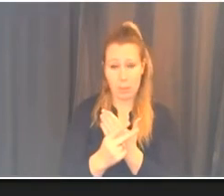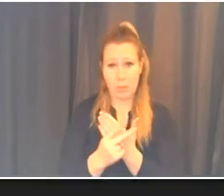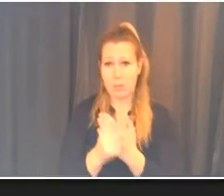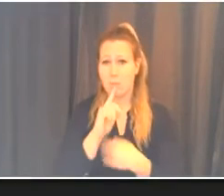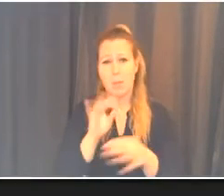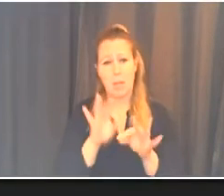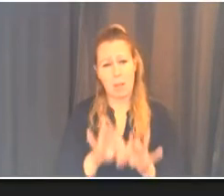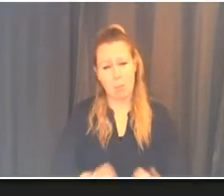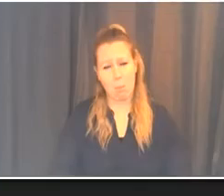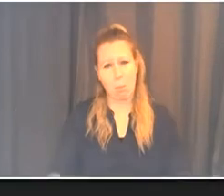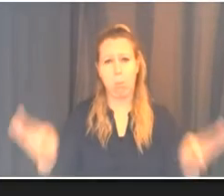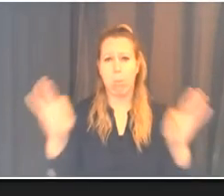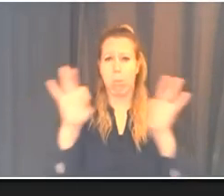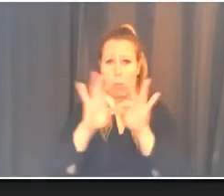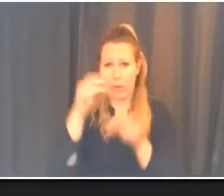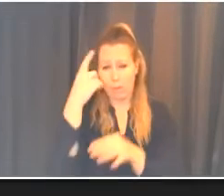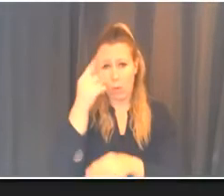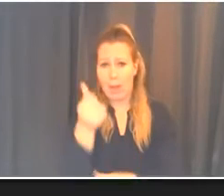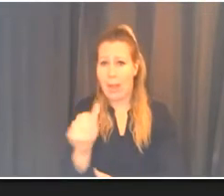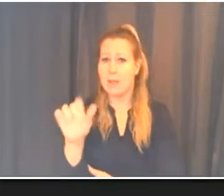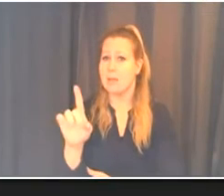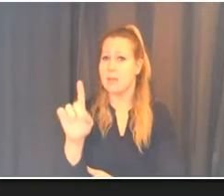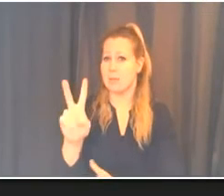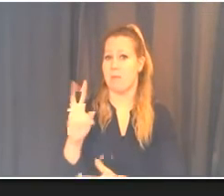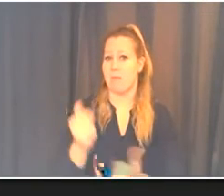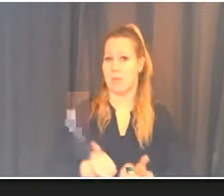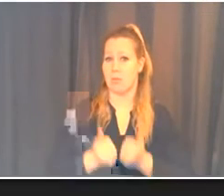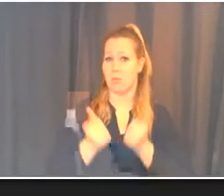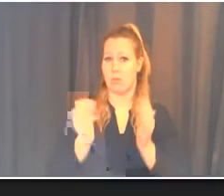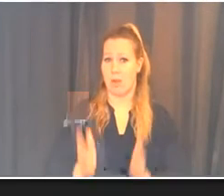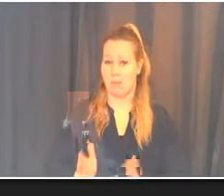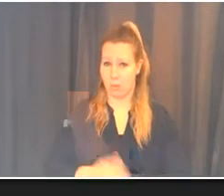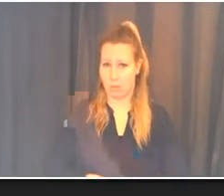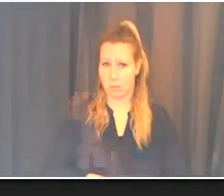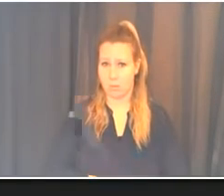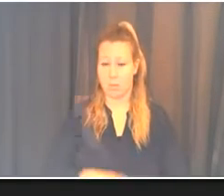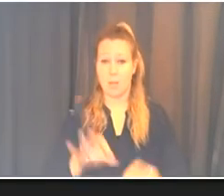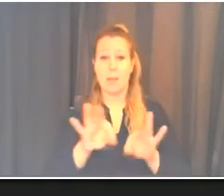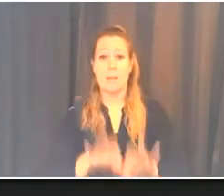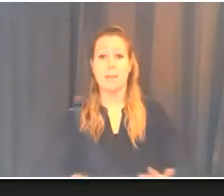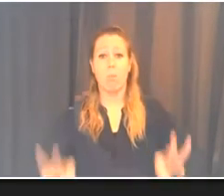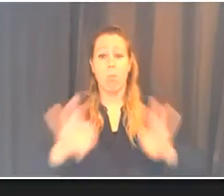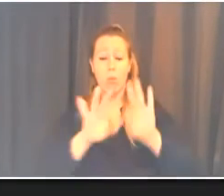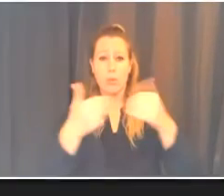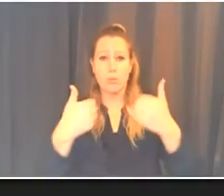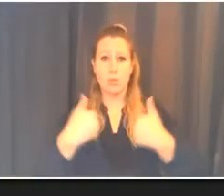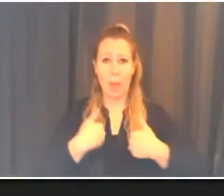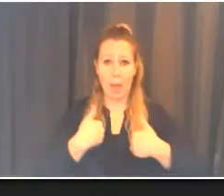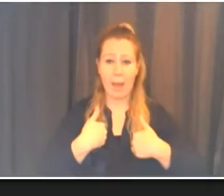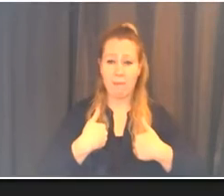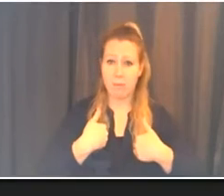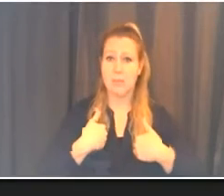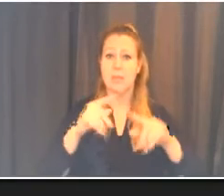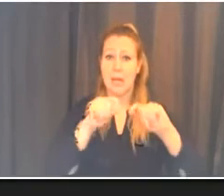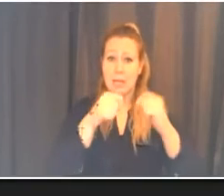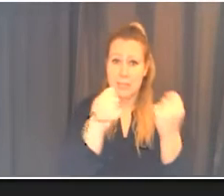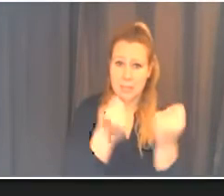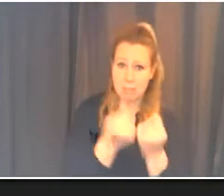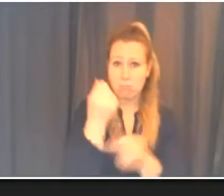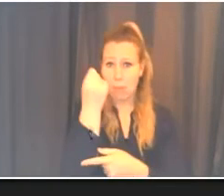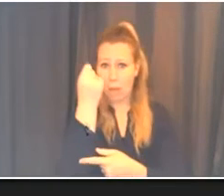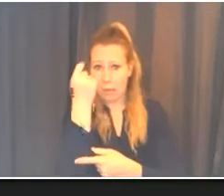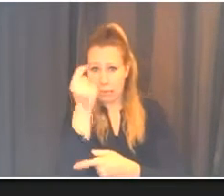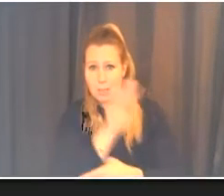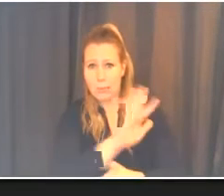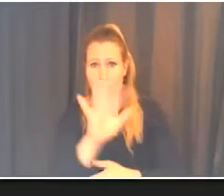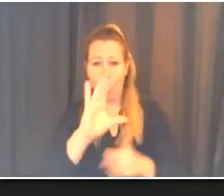study was conducted on the incident and impact of intimate partner violence related to the disaster it was the first populationbased study that had